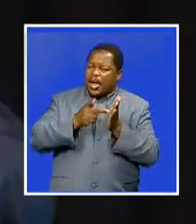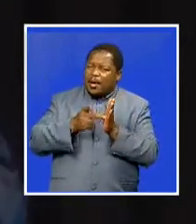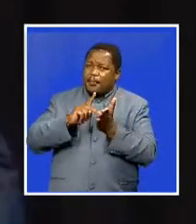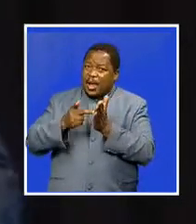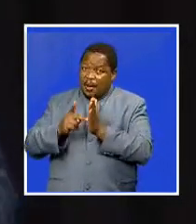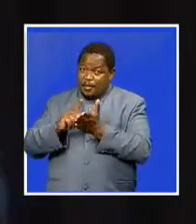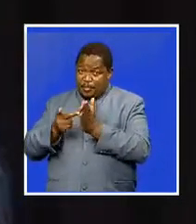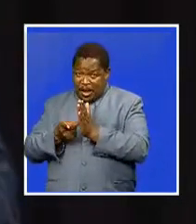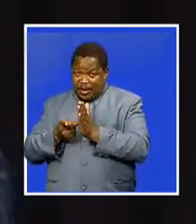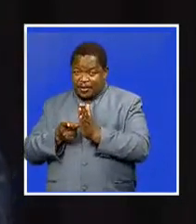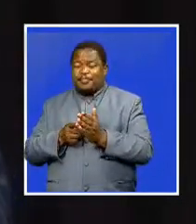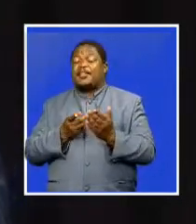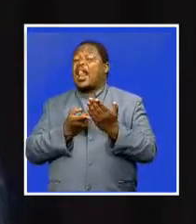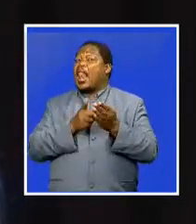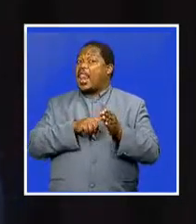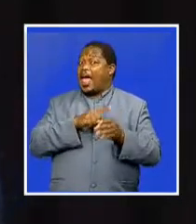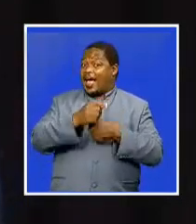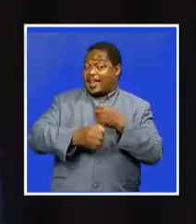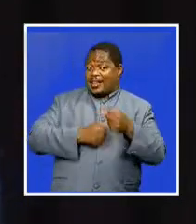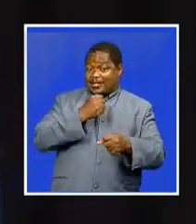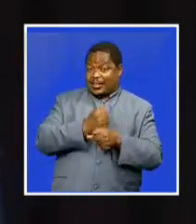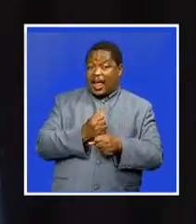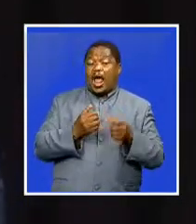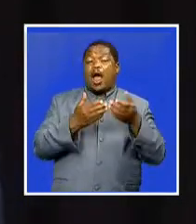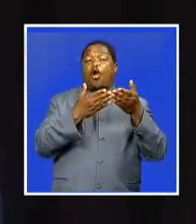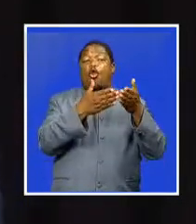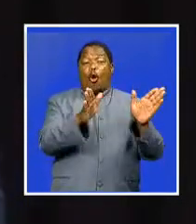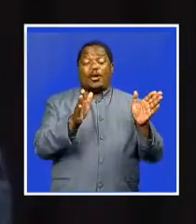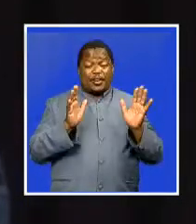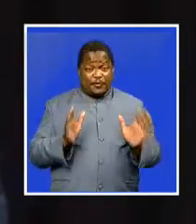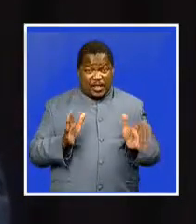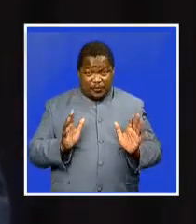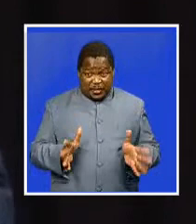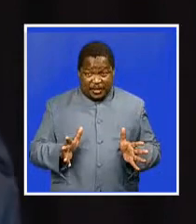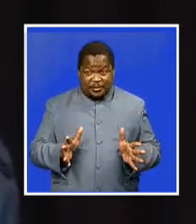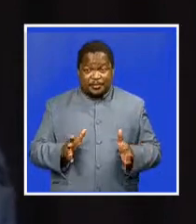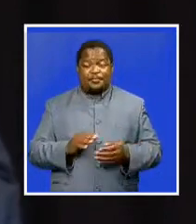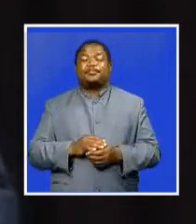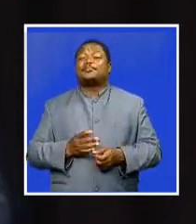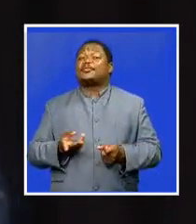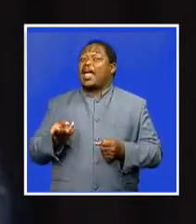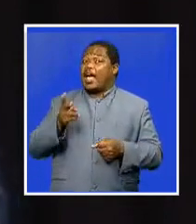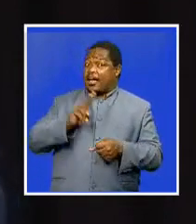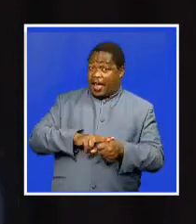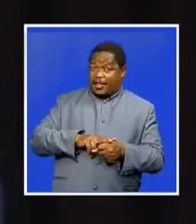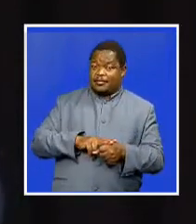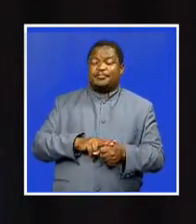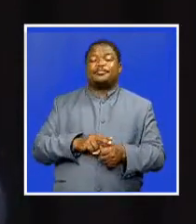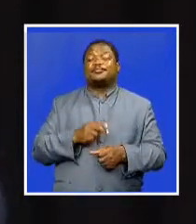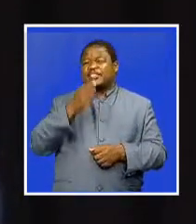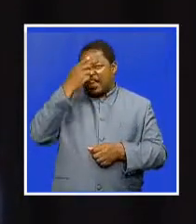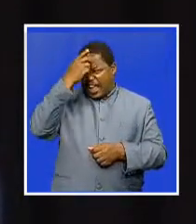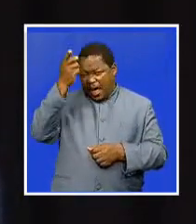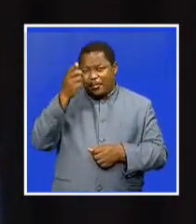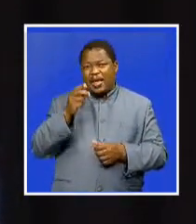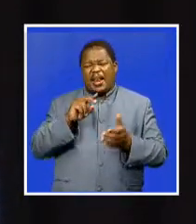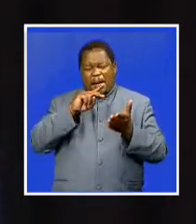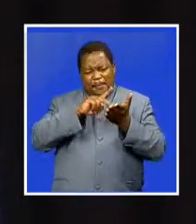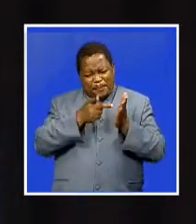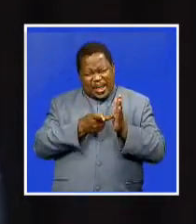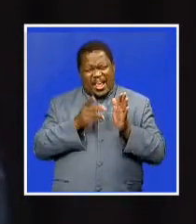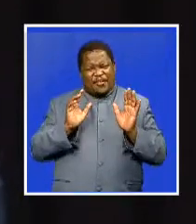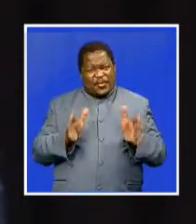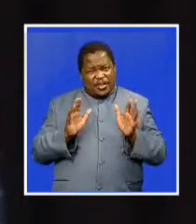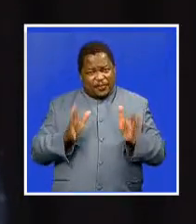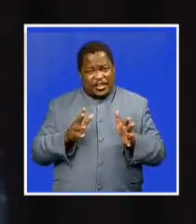njengalamanye amave ke lakhona emhlabeni livela kangwane uhulumende bekane plan yekuthi nga 2020